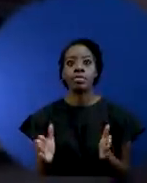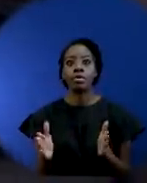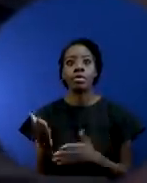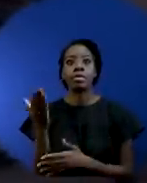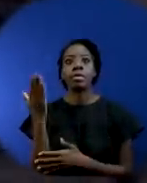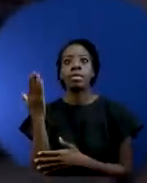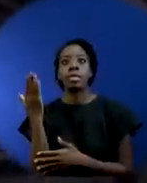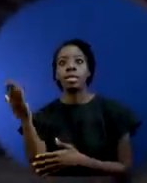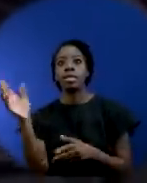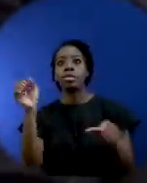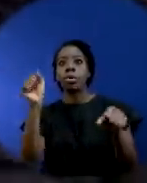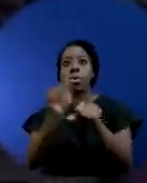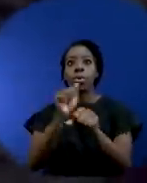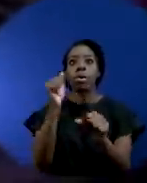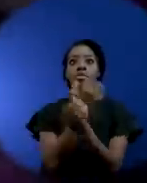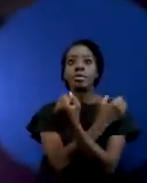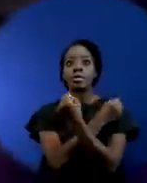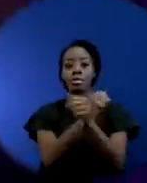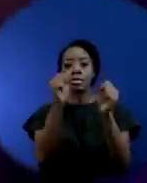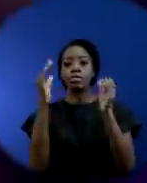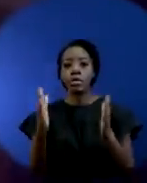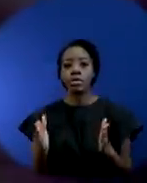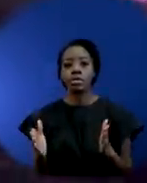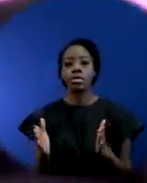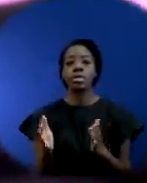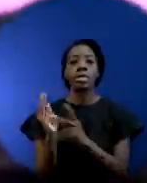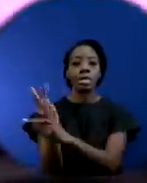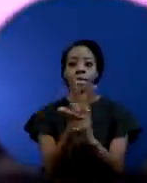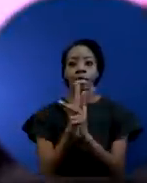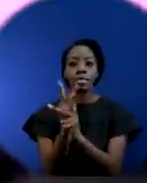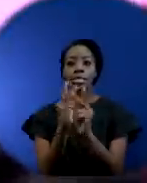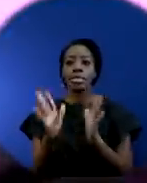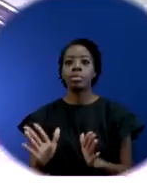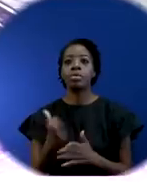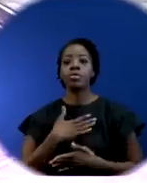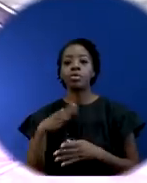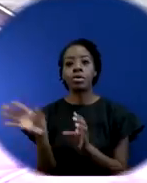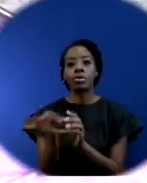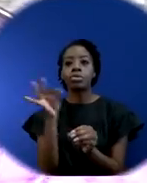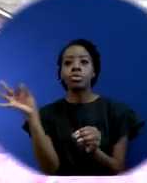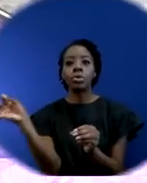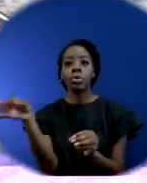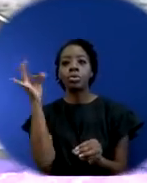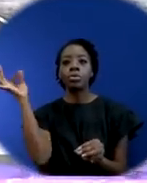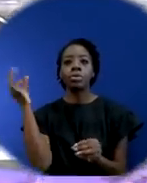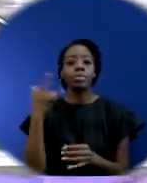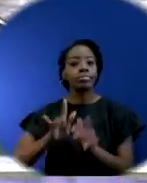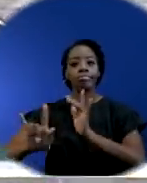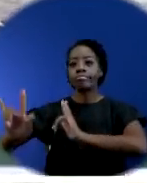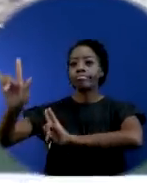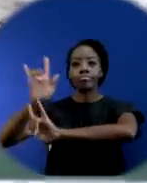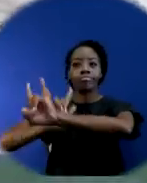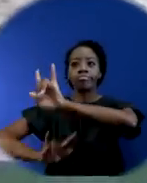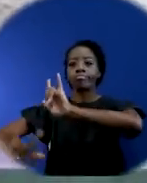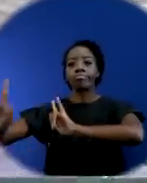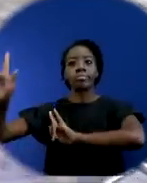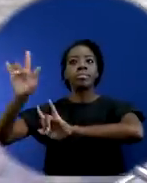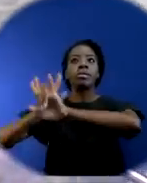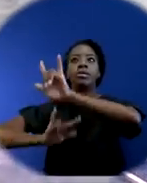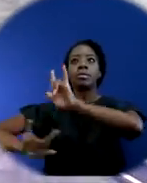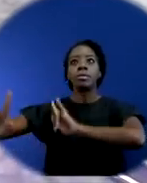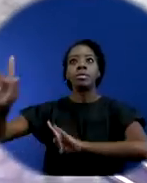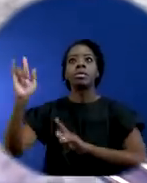the rock of our salvation. He's the keeper of our soul. So we love you, Lord.